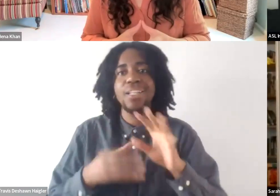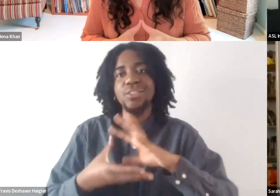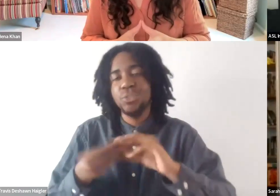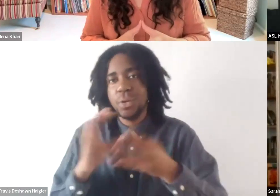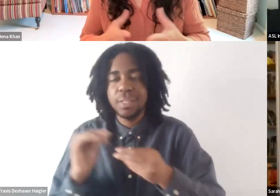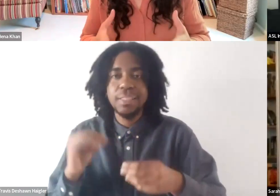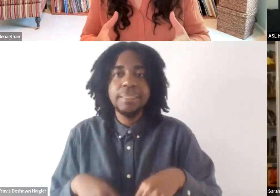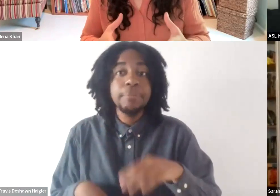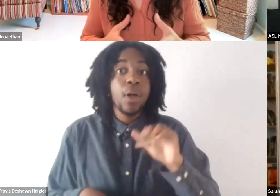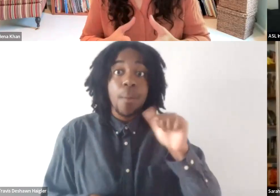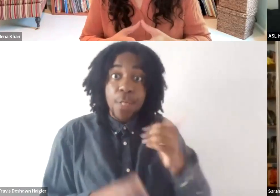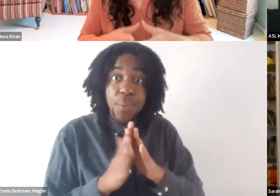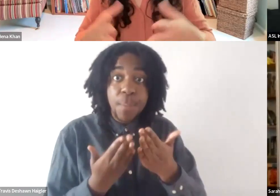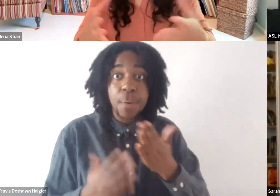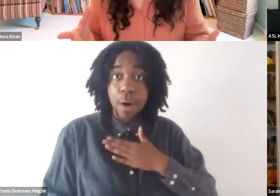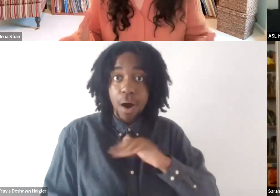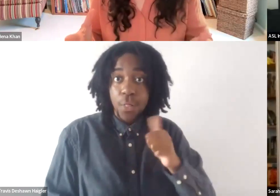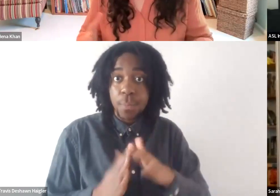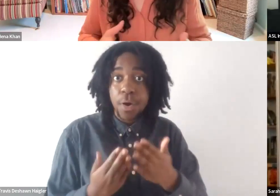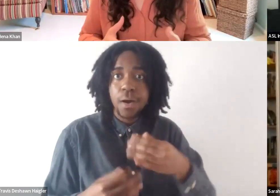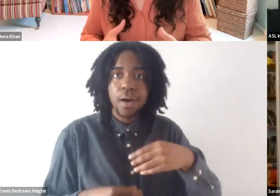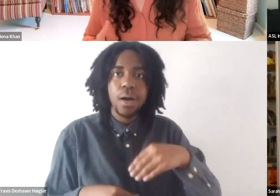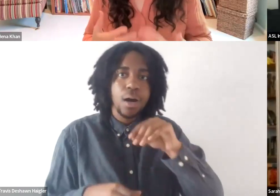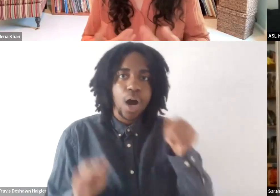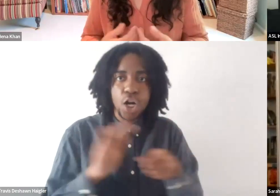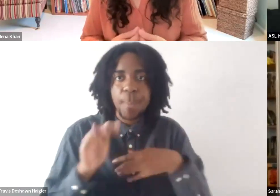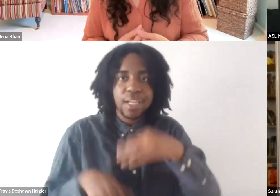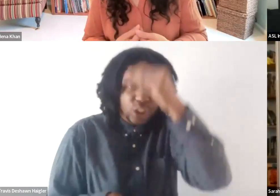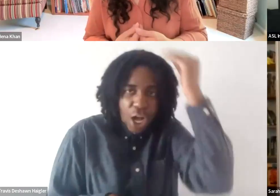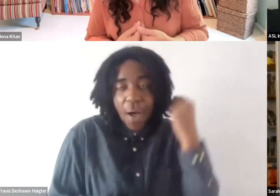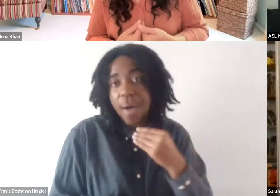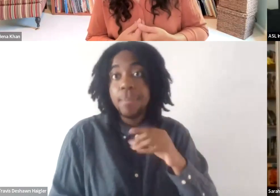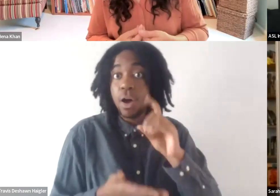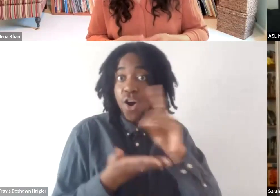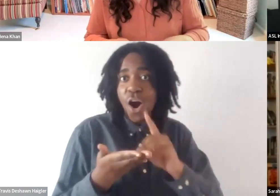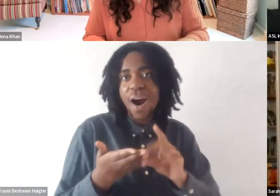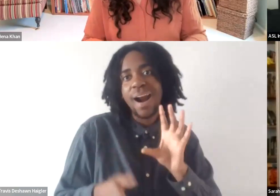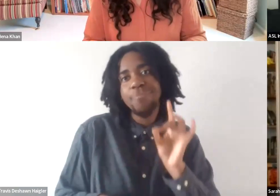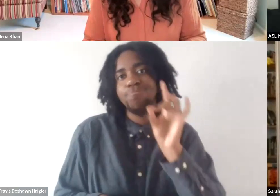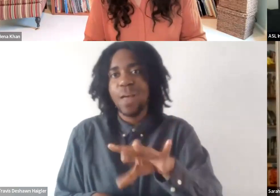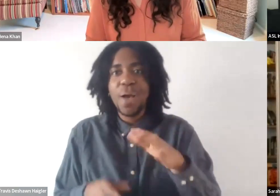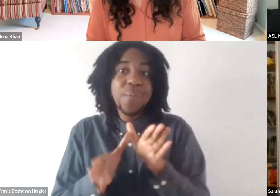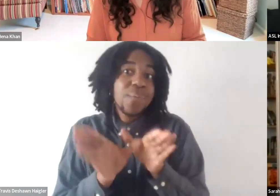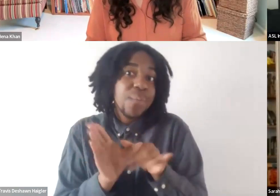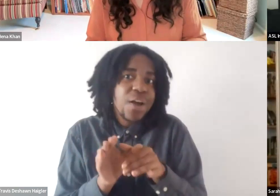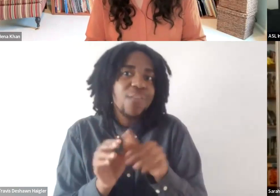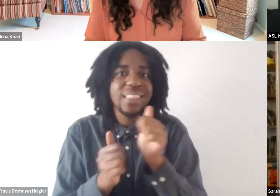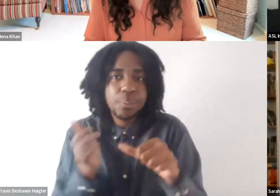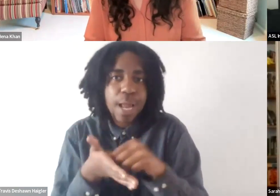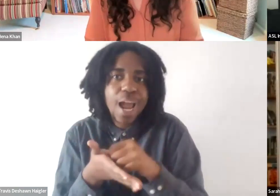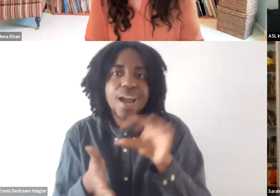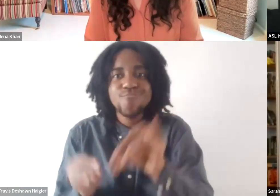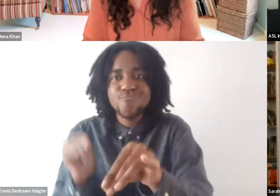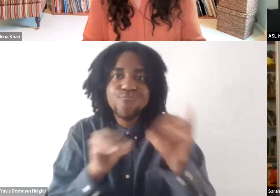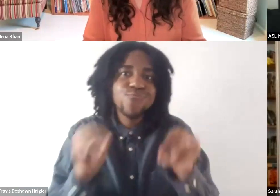the way that Aaliyah added butterflies on every page, for example, which was something that was a really welcome surprise. And in this book, I just loved the way